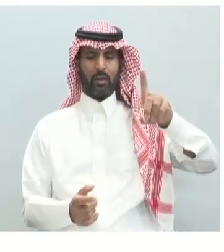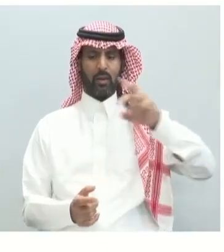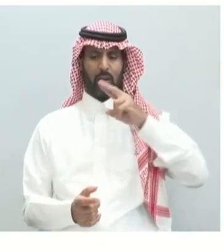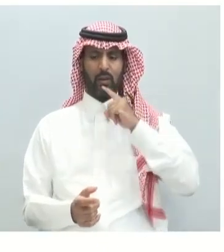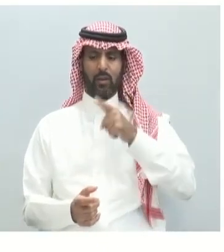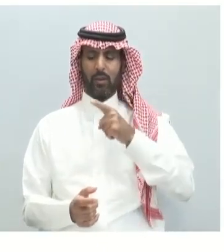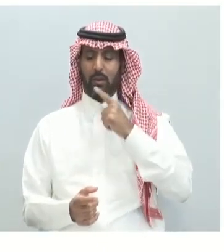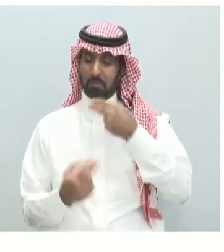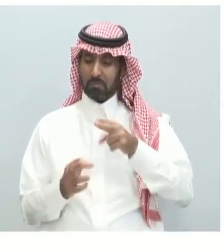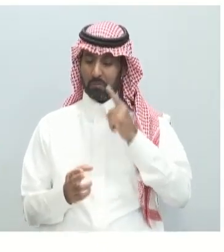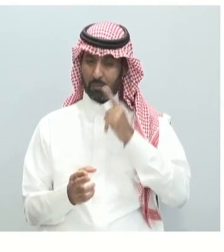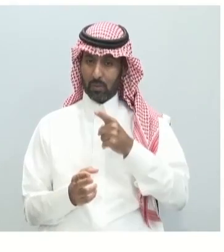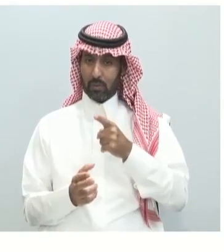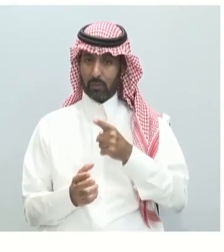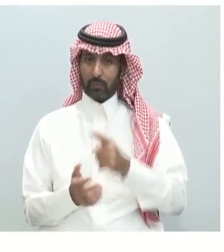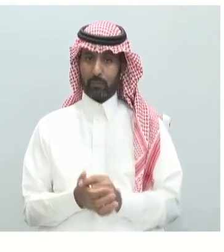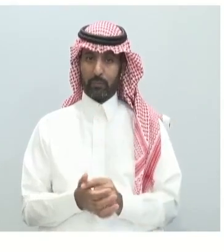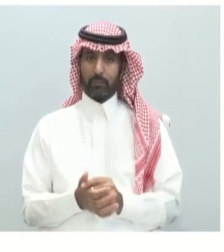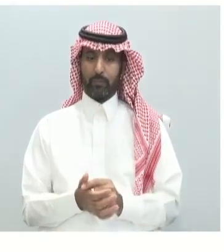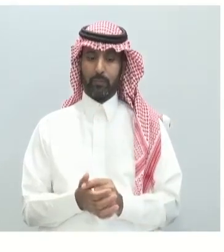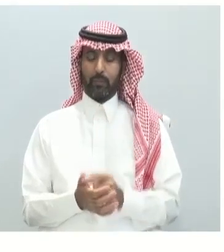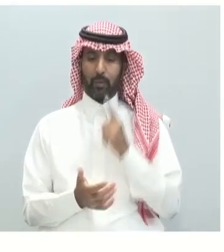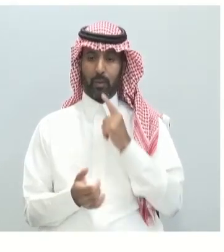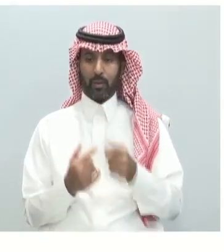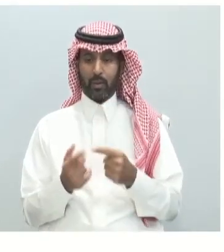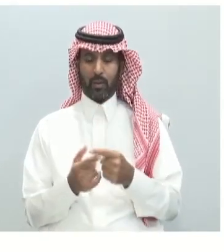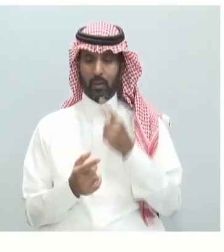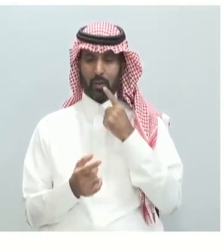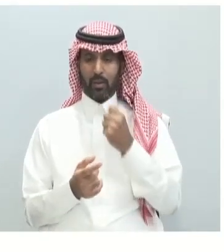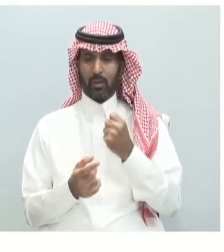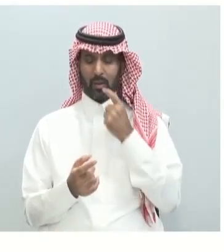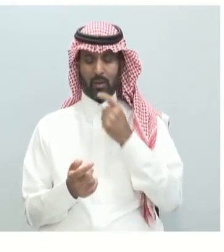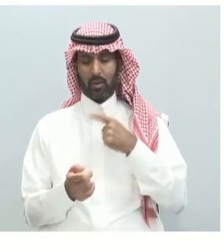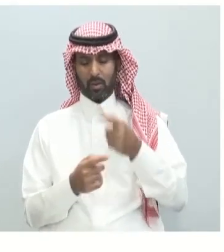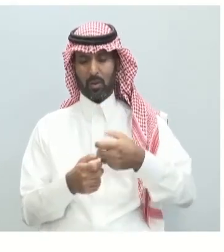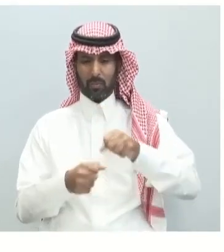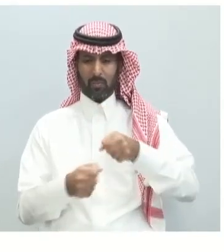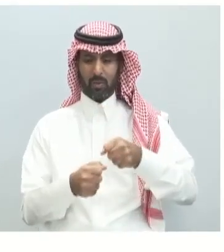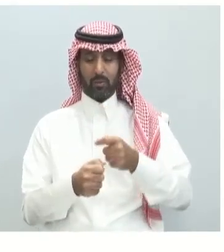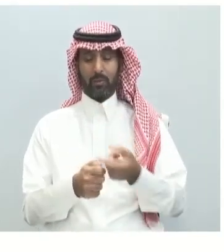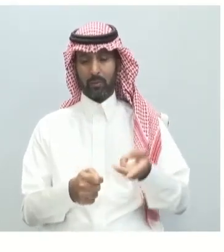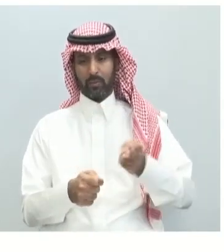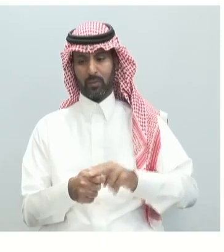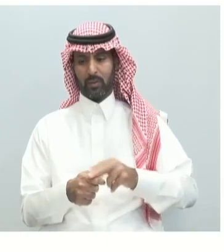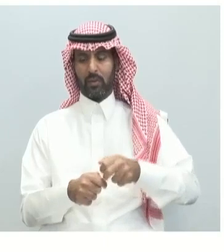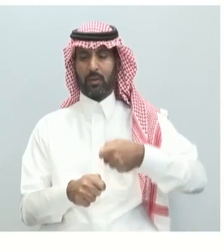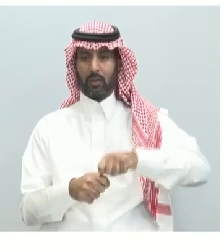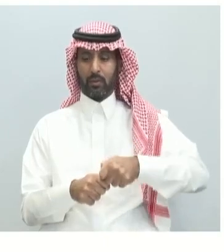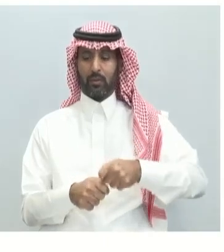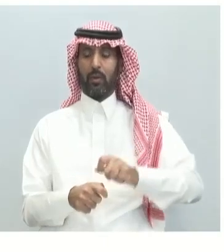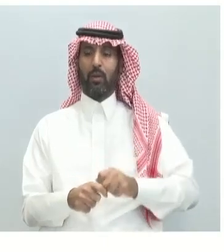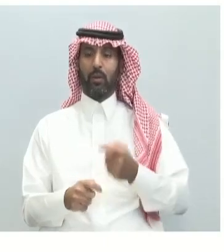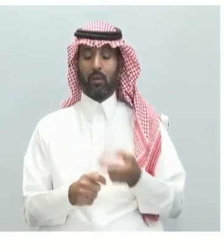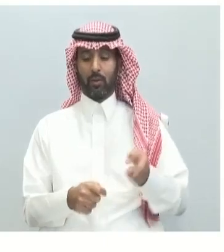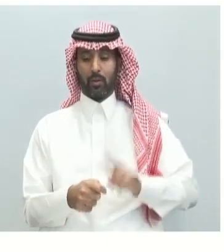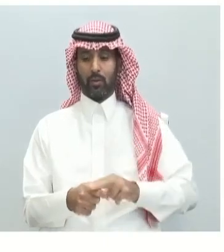you think it's to use the energy to recycle plastic bottles when it's so easy to just